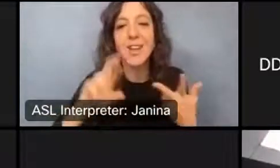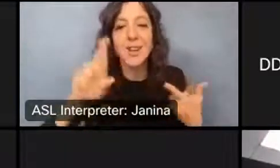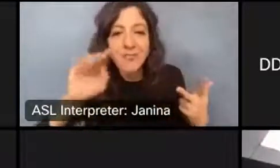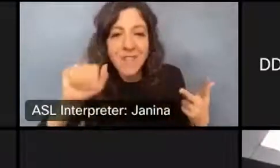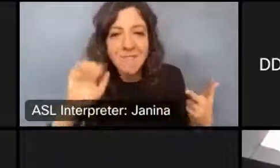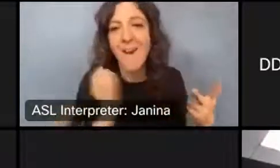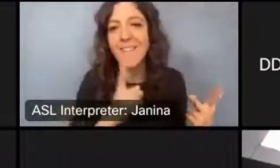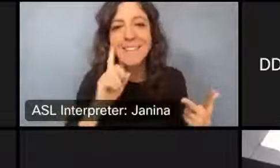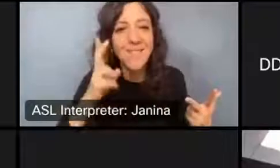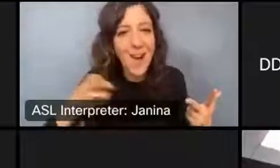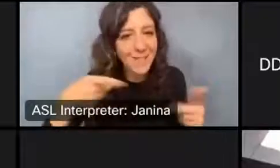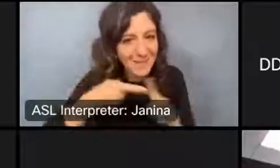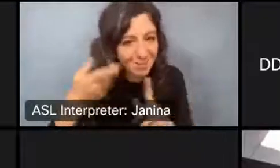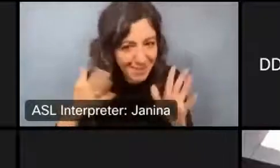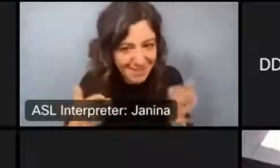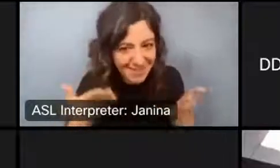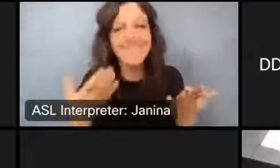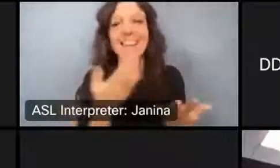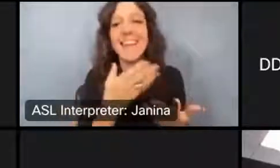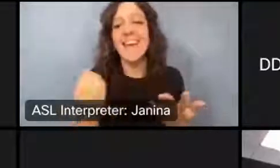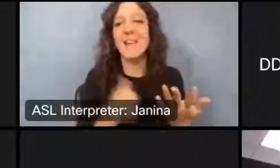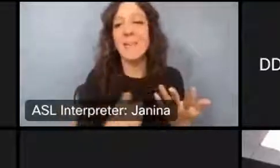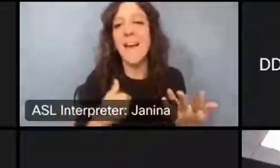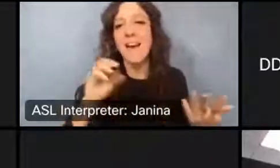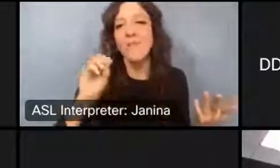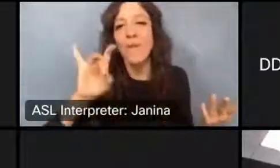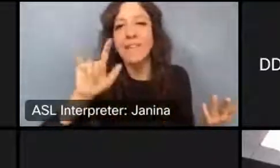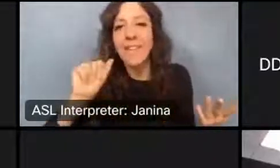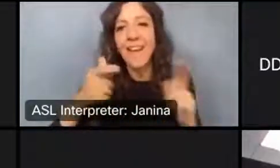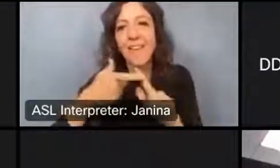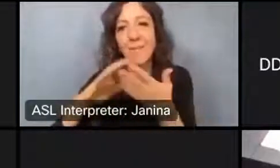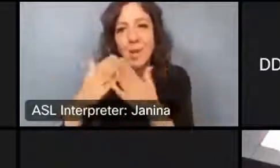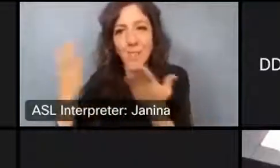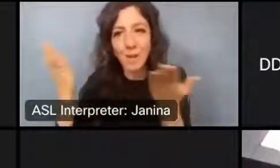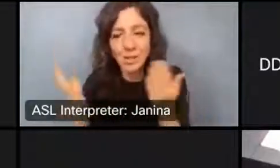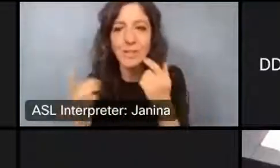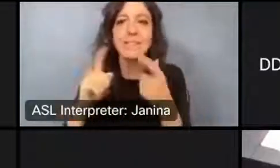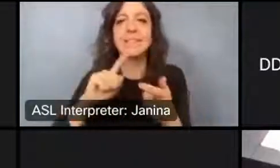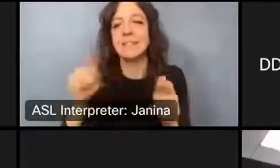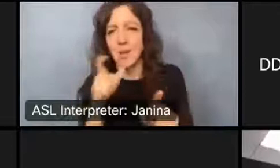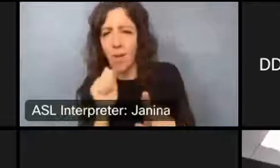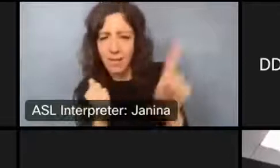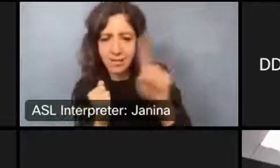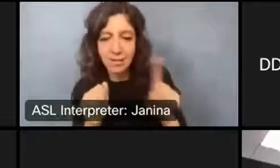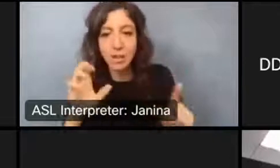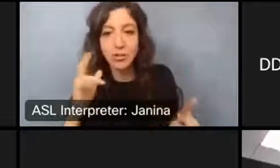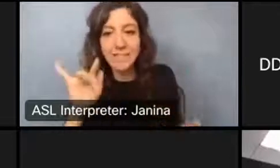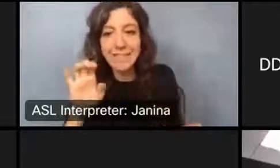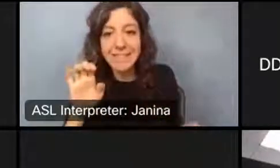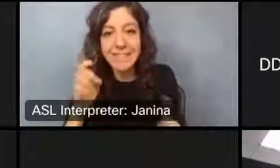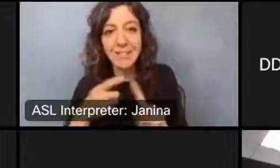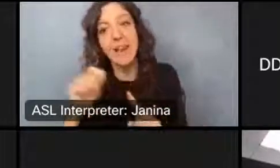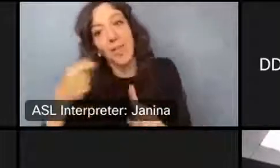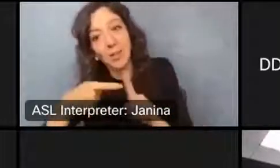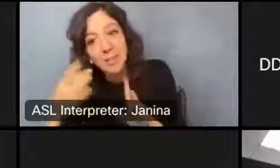hard of hearing specialist, and we have Odelia from Community Services, and let's see, Christy, another specialist,